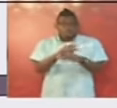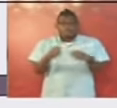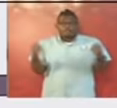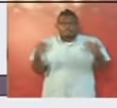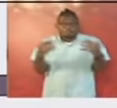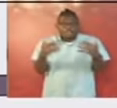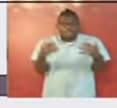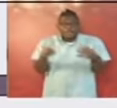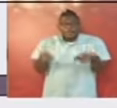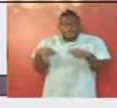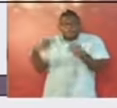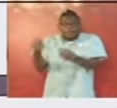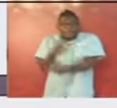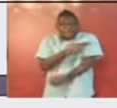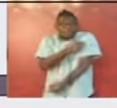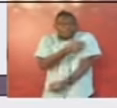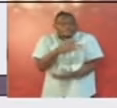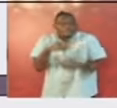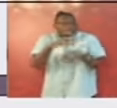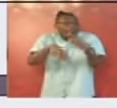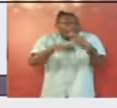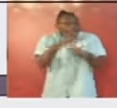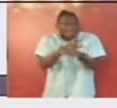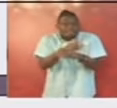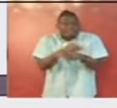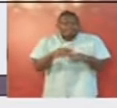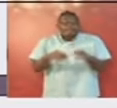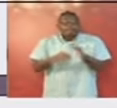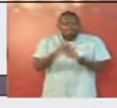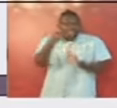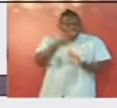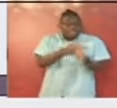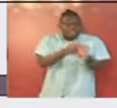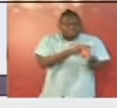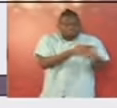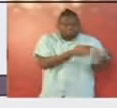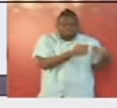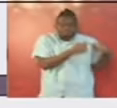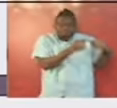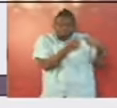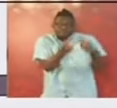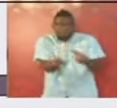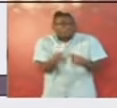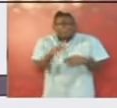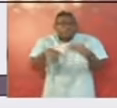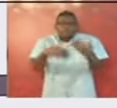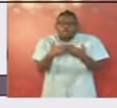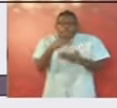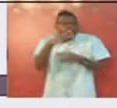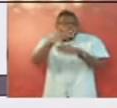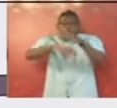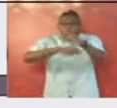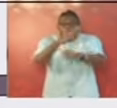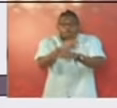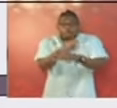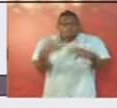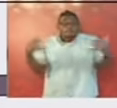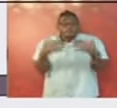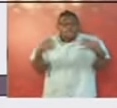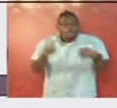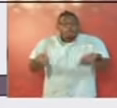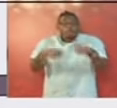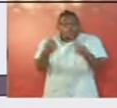medical problems since March, or since the start of the global epidemic, has been noted worldwide. And WHO